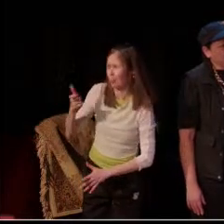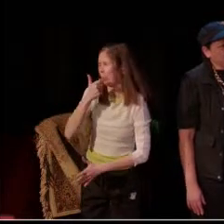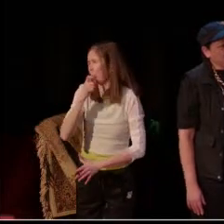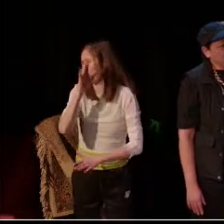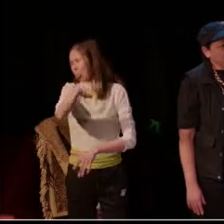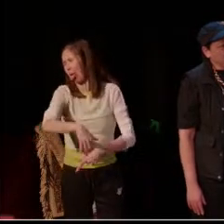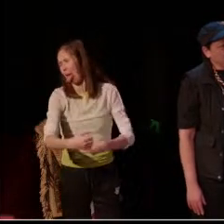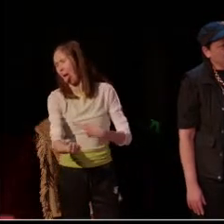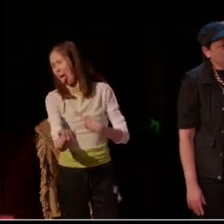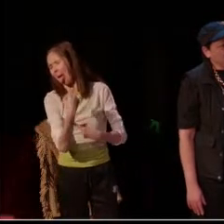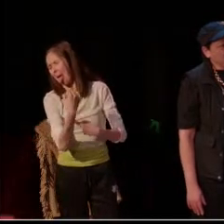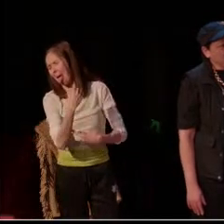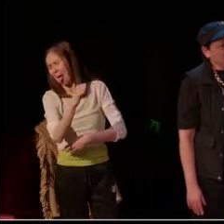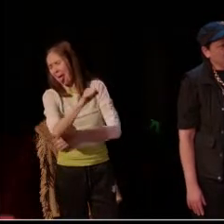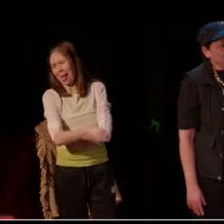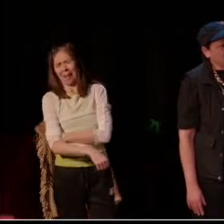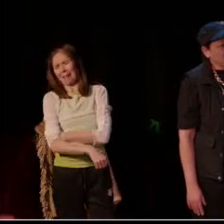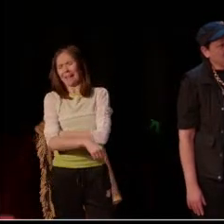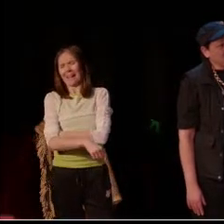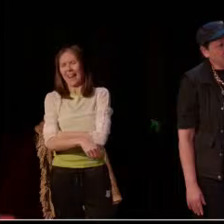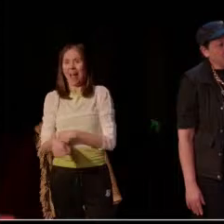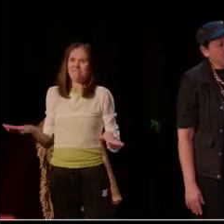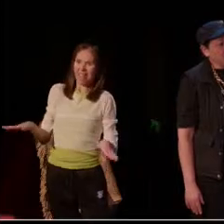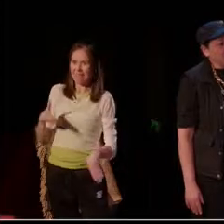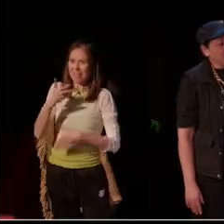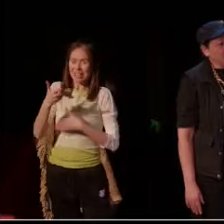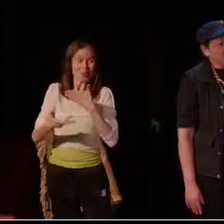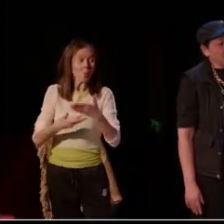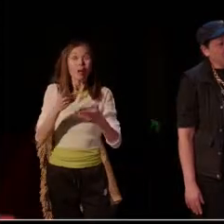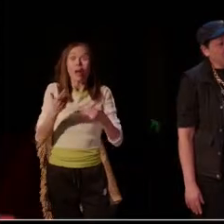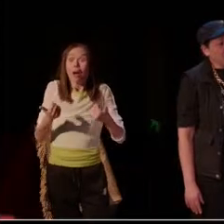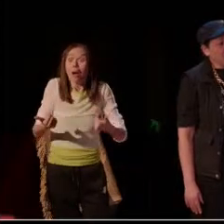fairy tale. And yet, it appears